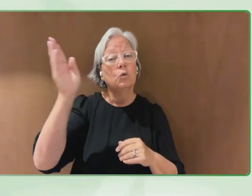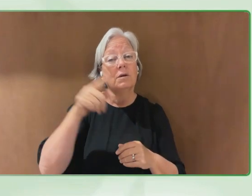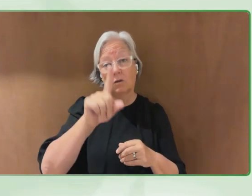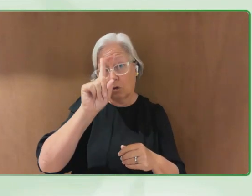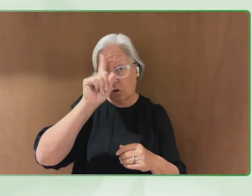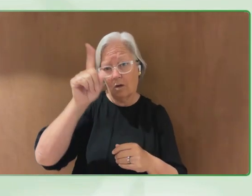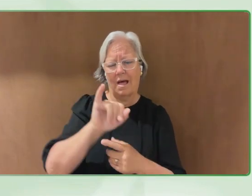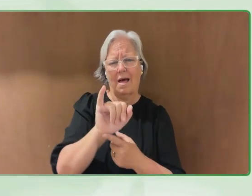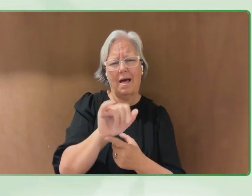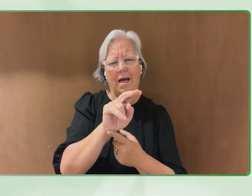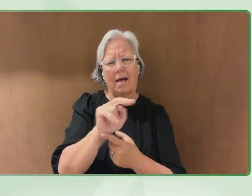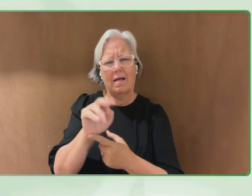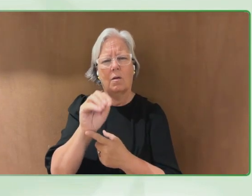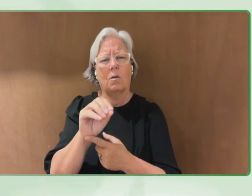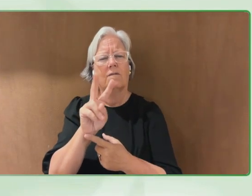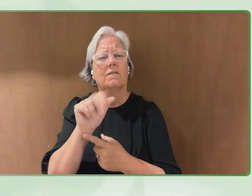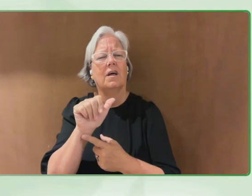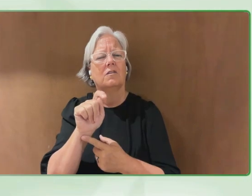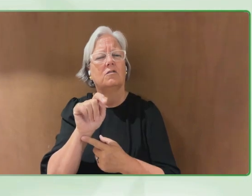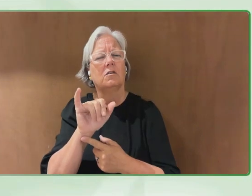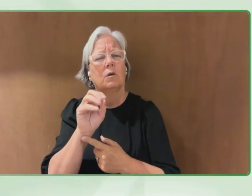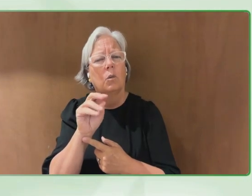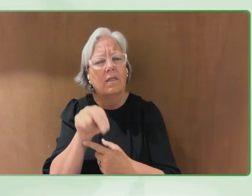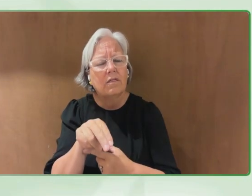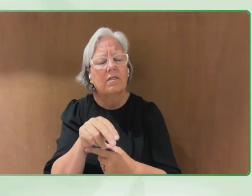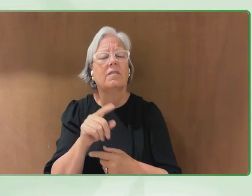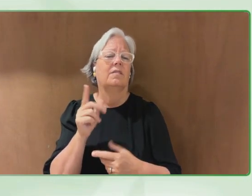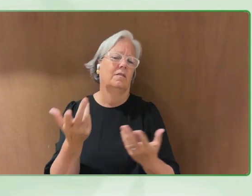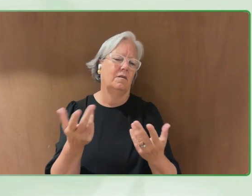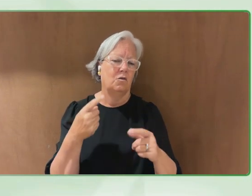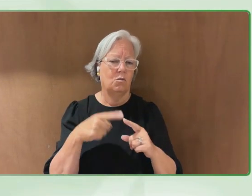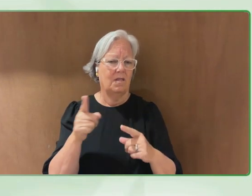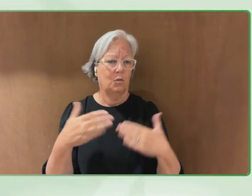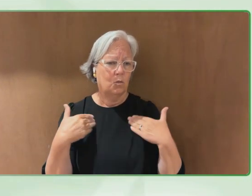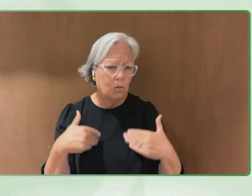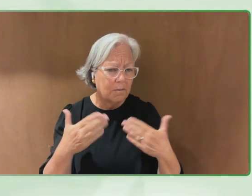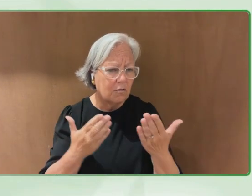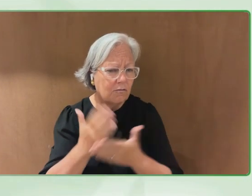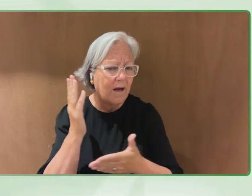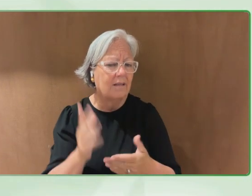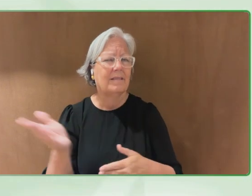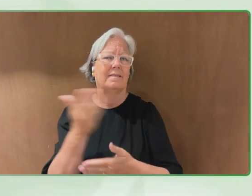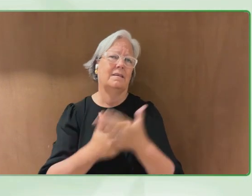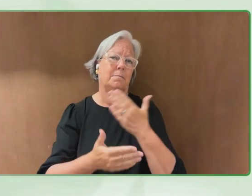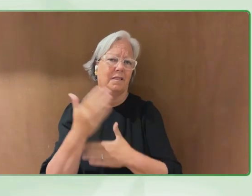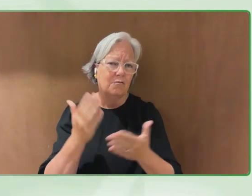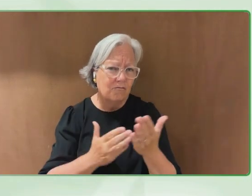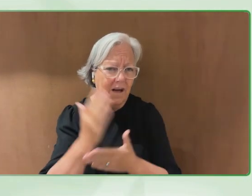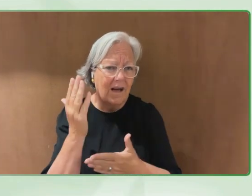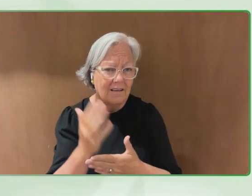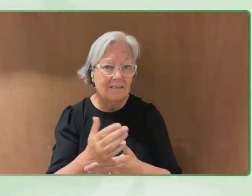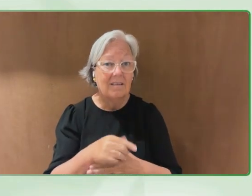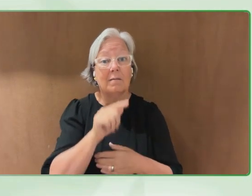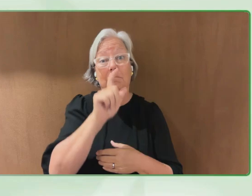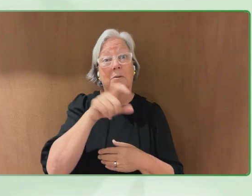disability rights, the future of human rights is sitting right here on the stage with me. And I think they're going to impress you